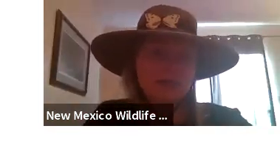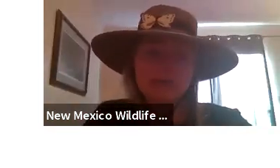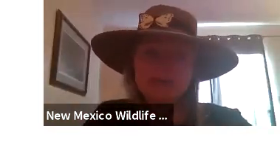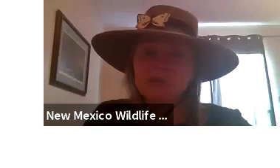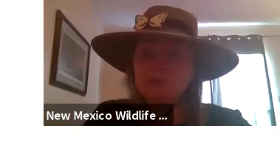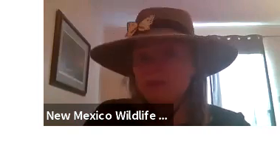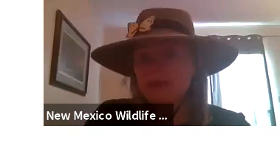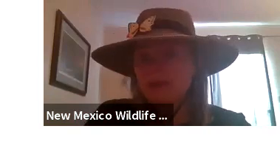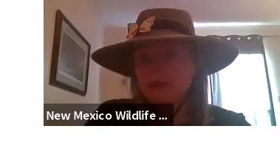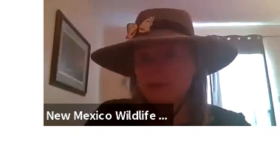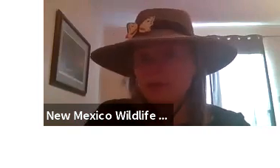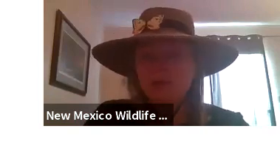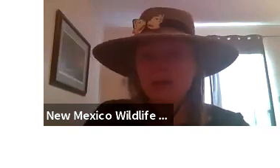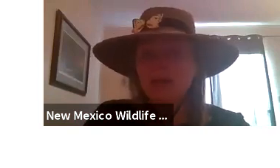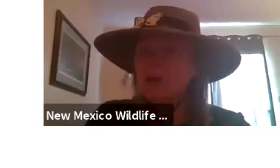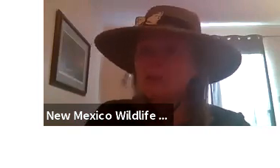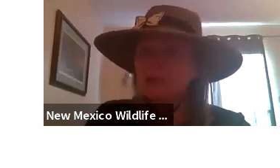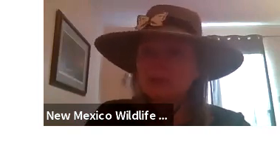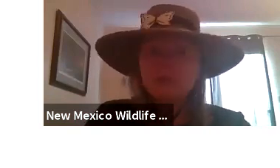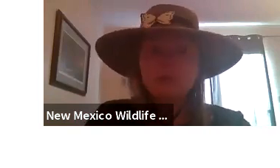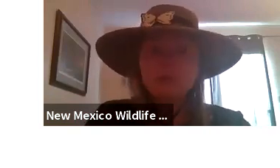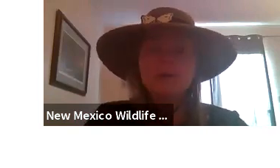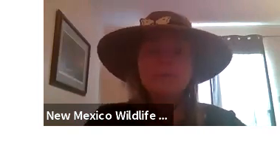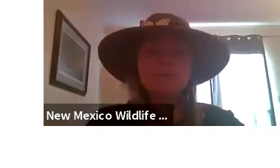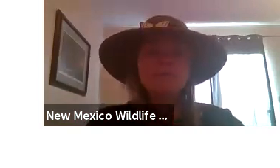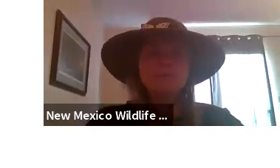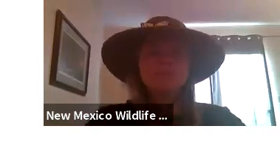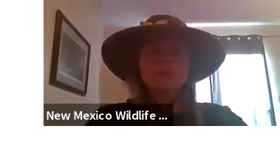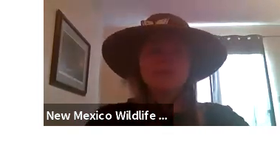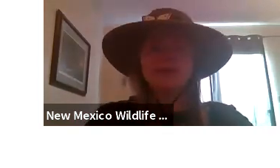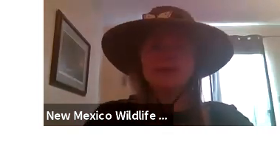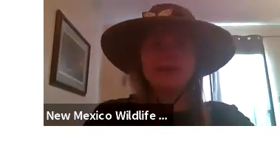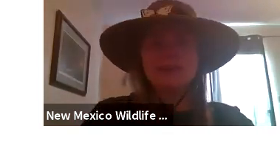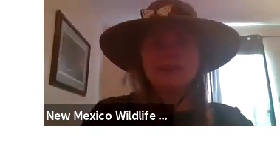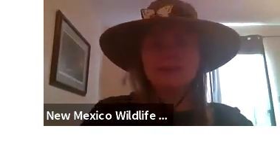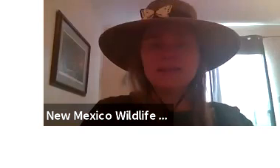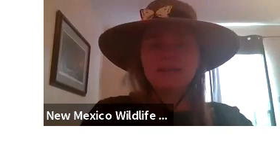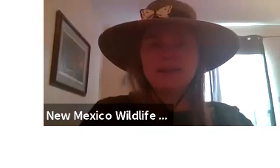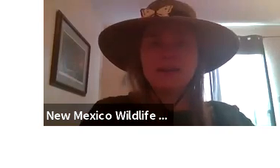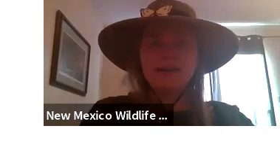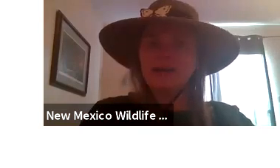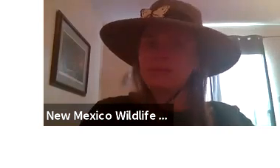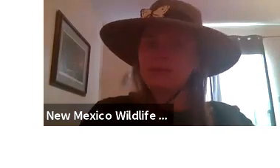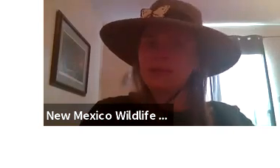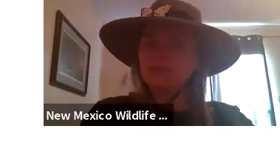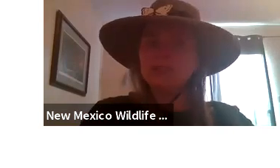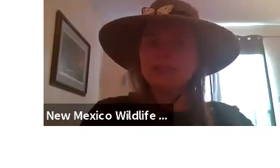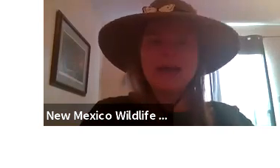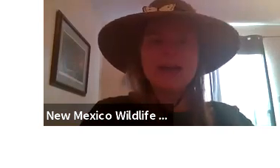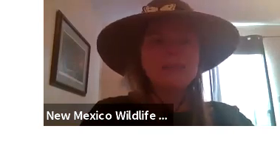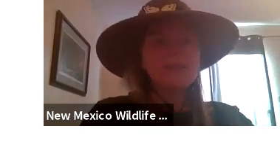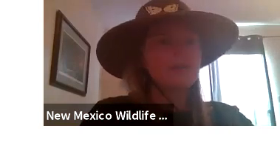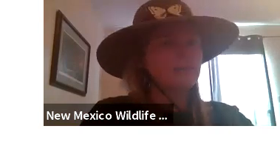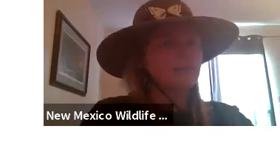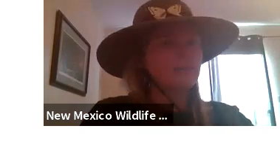Hopefully I'll get to go see the ocean soon, maybe this summer. And I hope you do too. What about this? I believe we